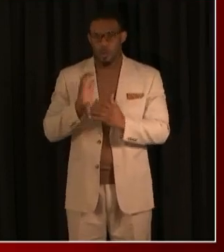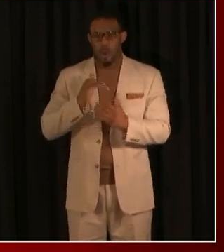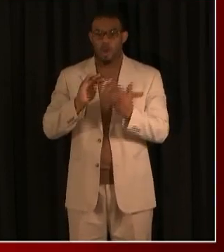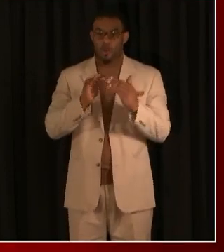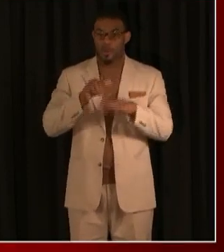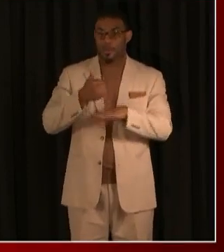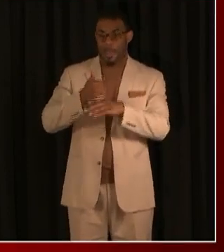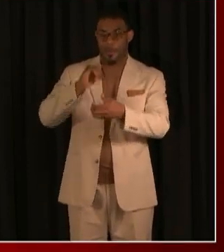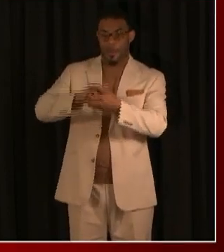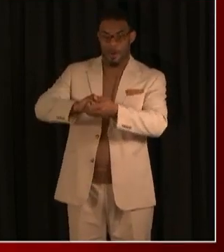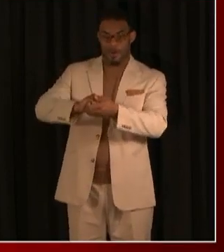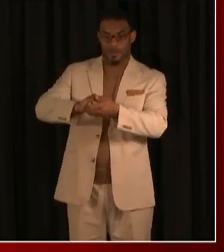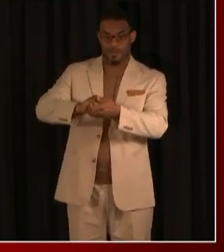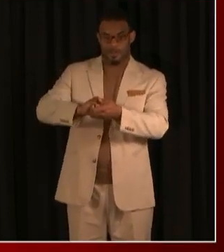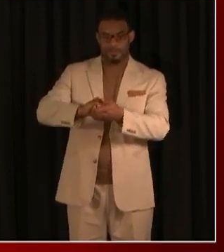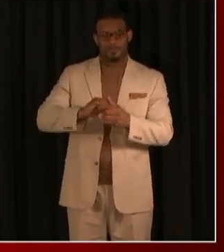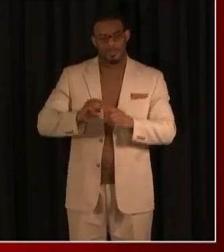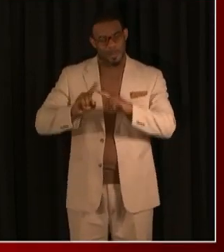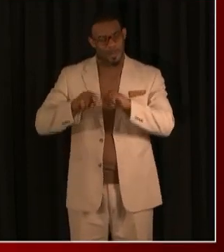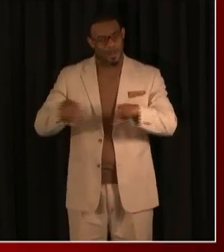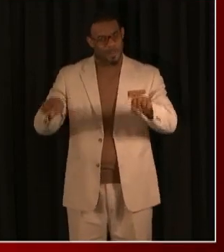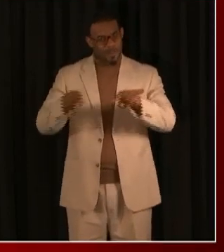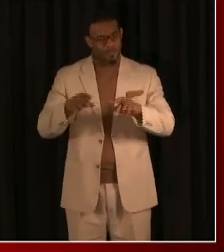through our community-based partners.